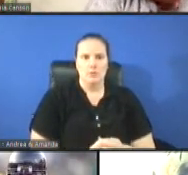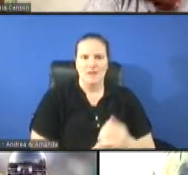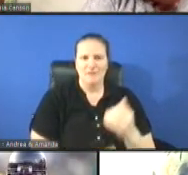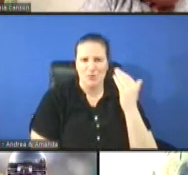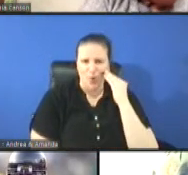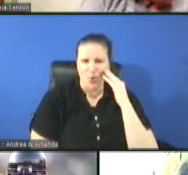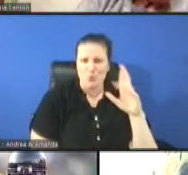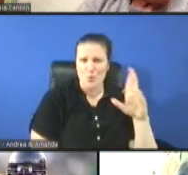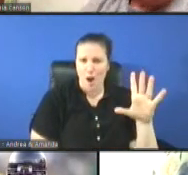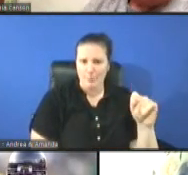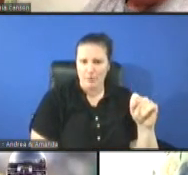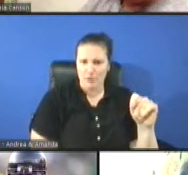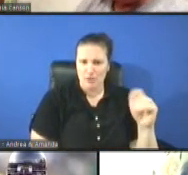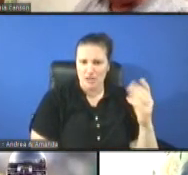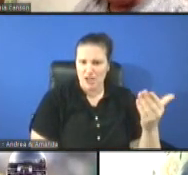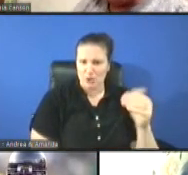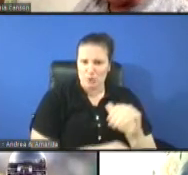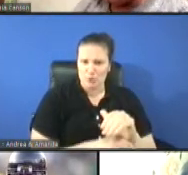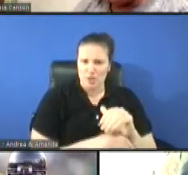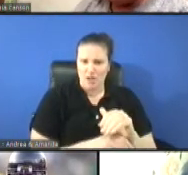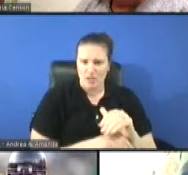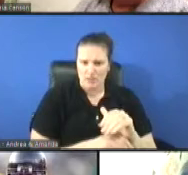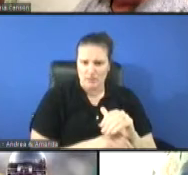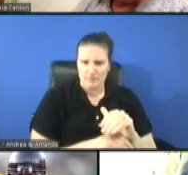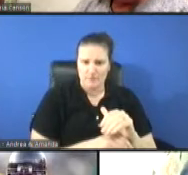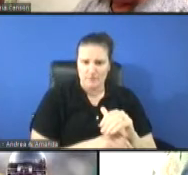Robert Taylor's here tonight,